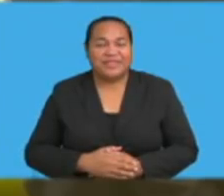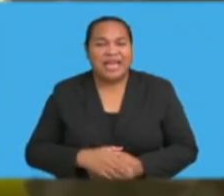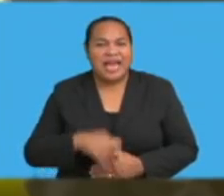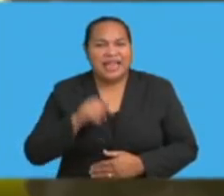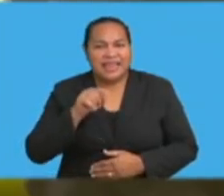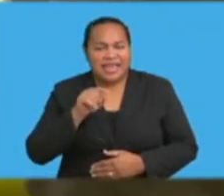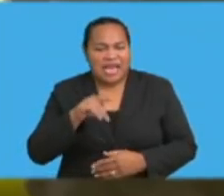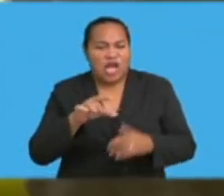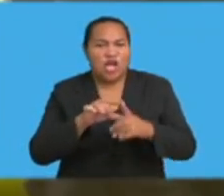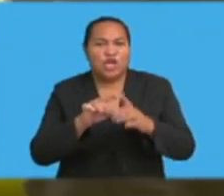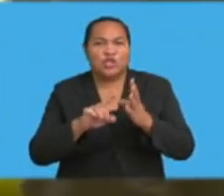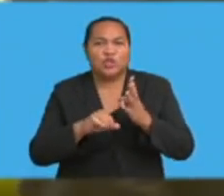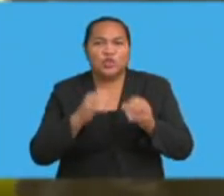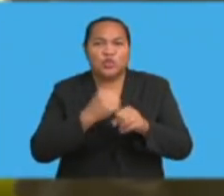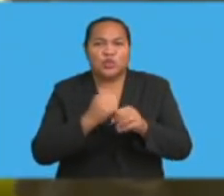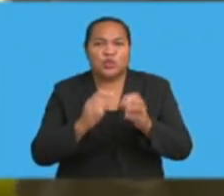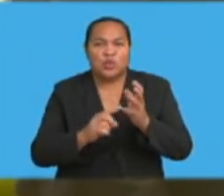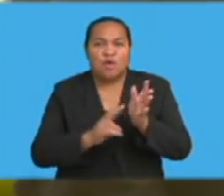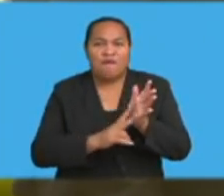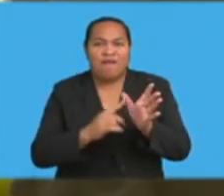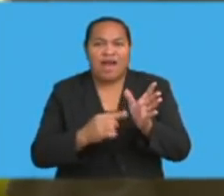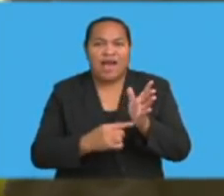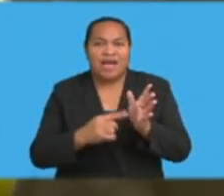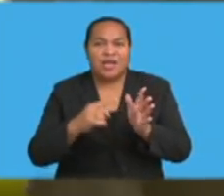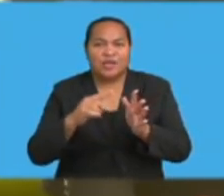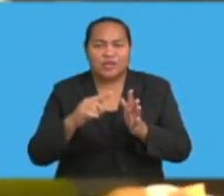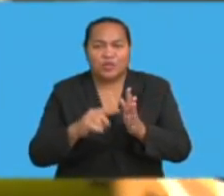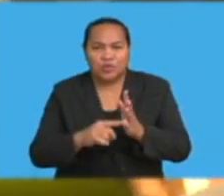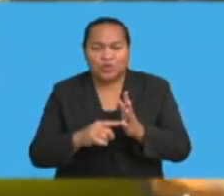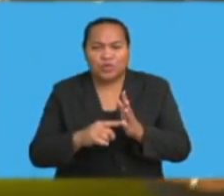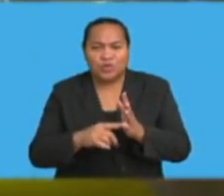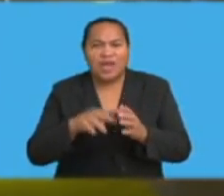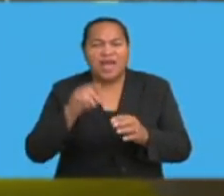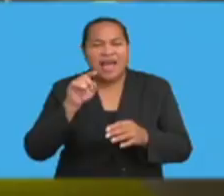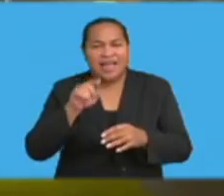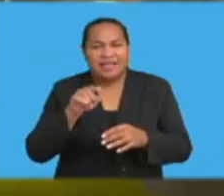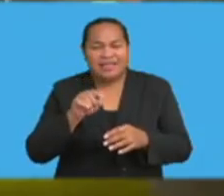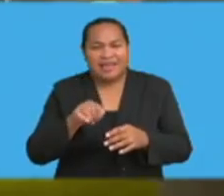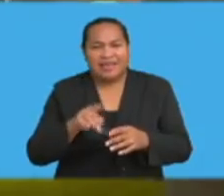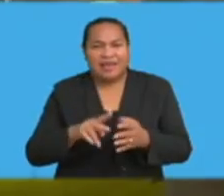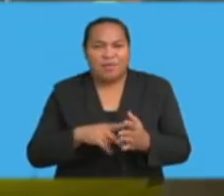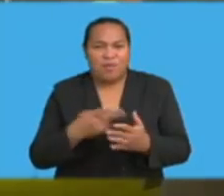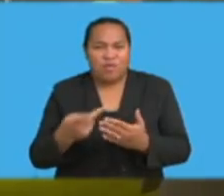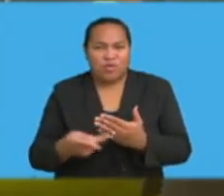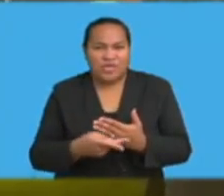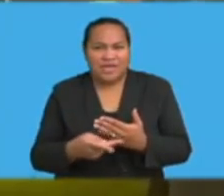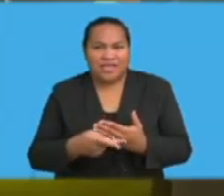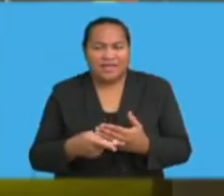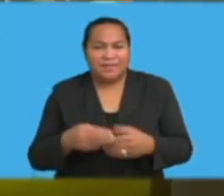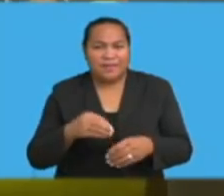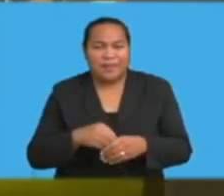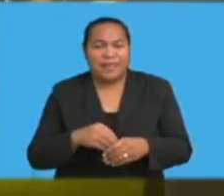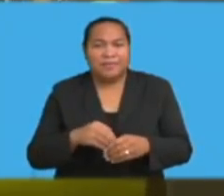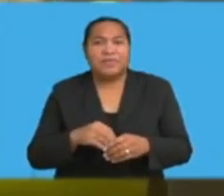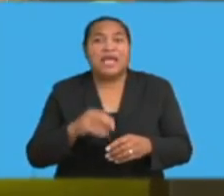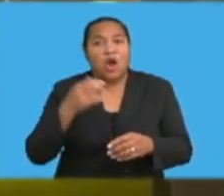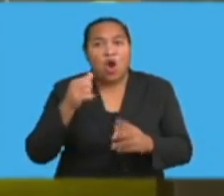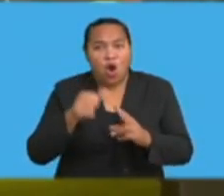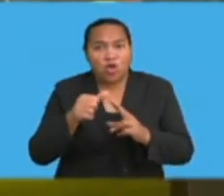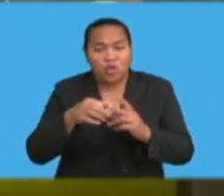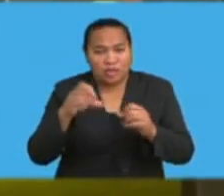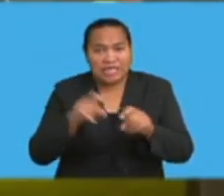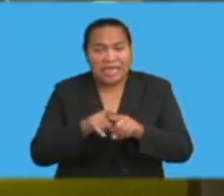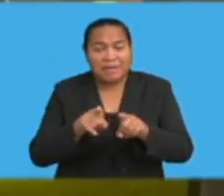Duguvatu rural electrification program, Madam Speaker. Duguvatu is also known as Tuvavatu